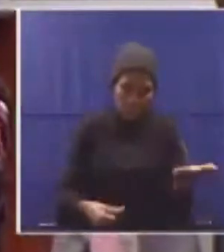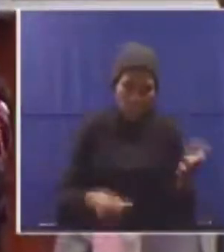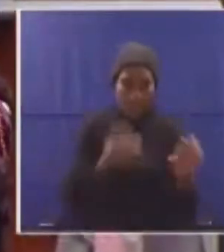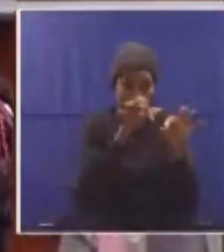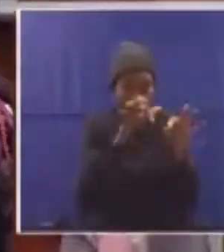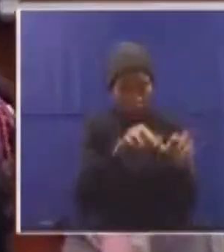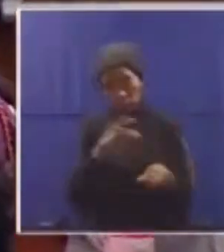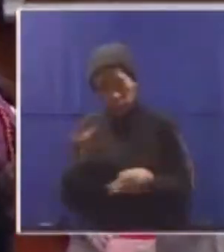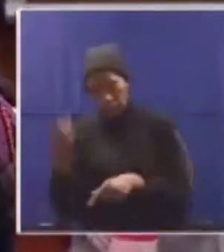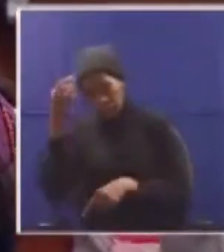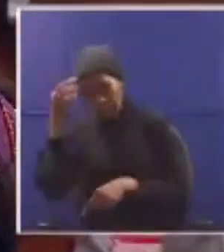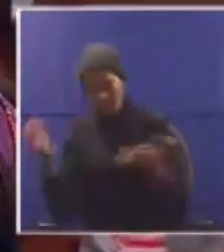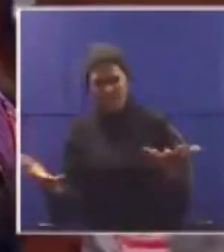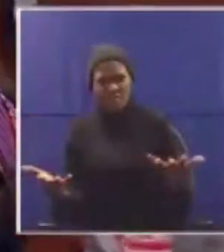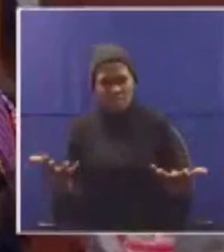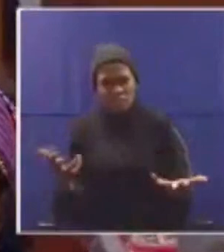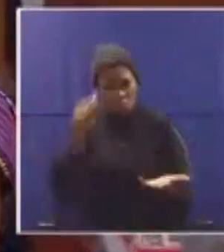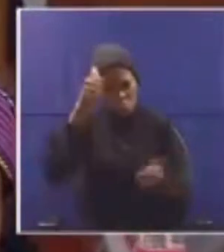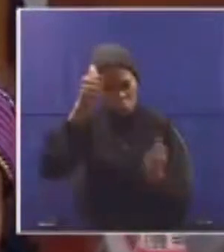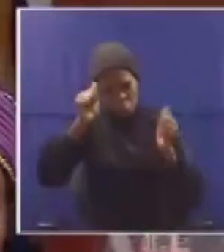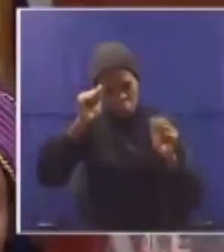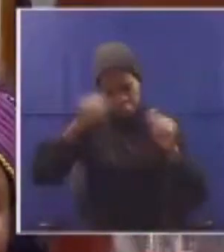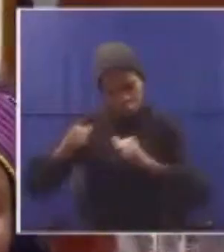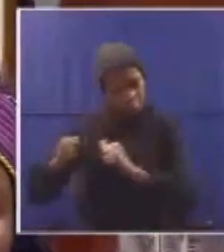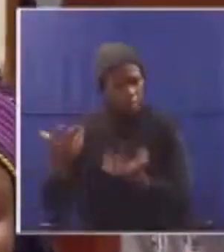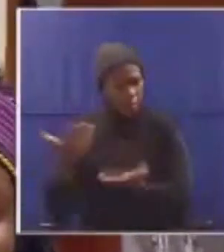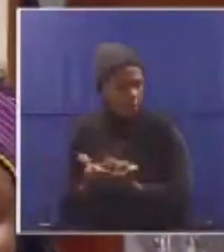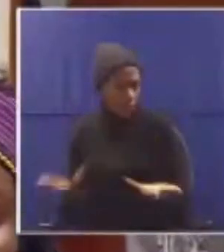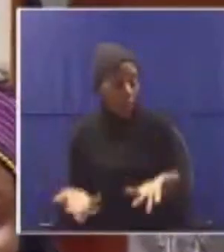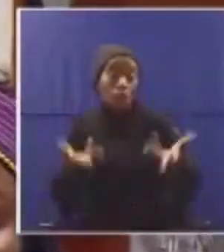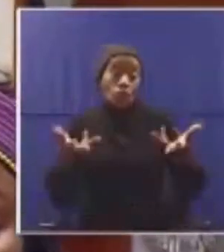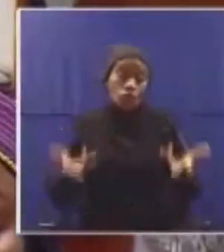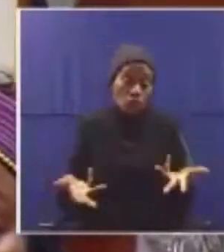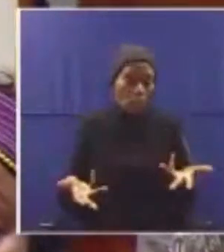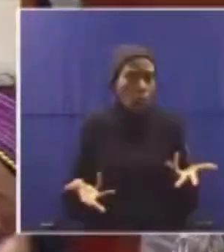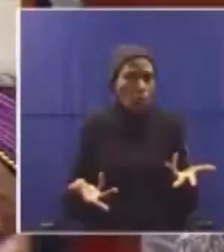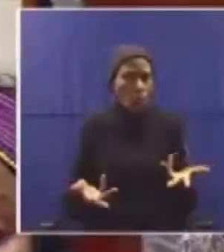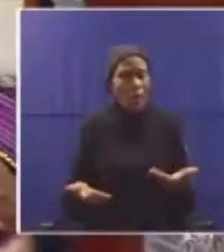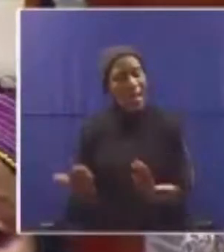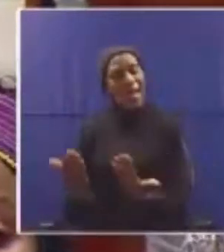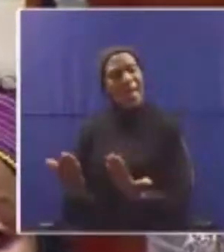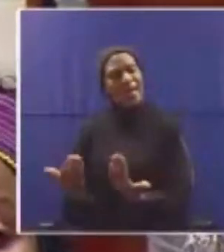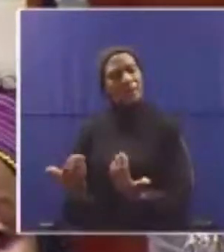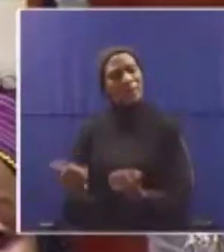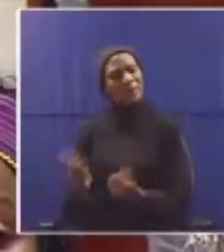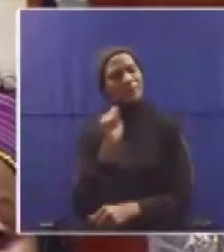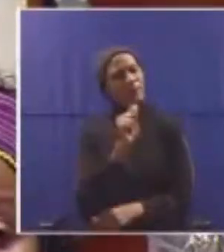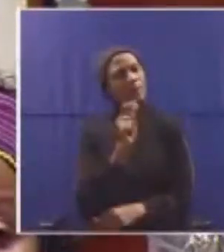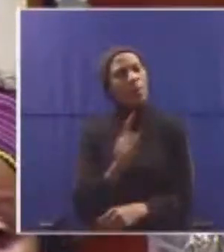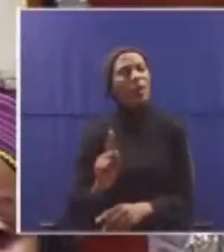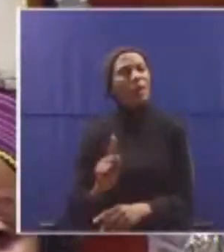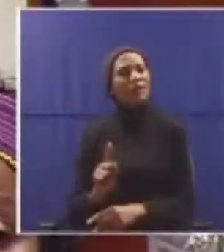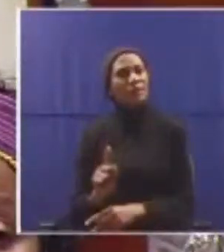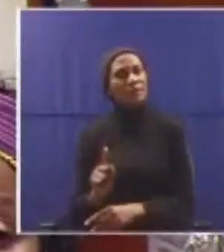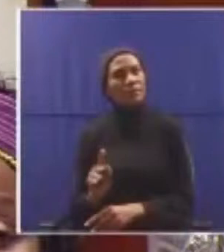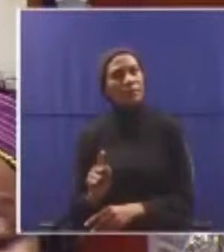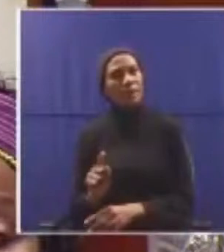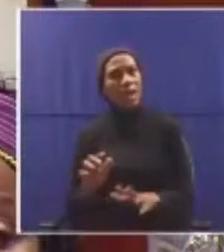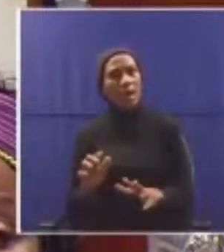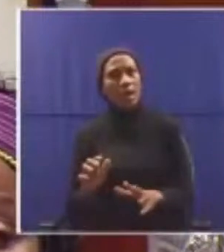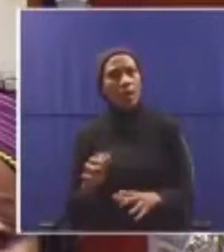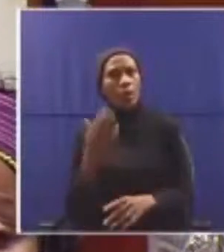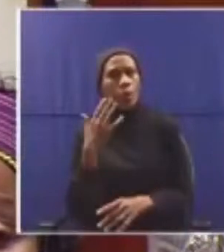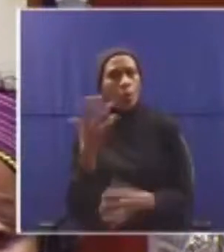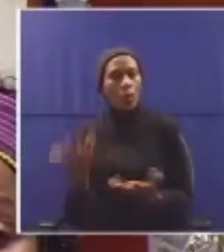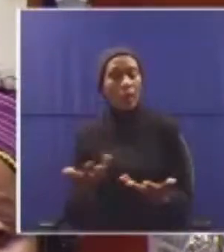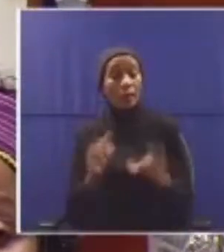beneficiaries. So, Honorable Deputy President, what are the expected responsibilities on part of